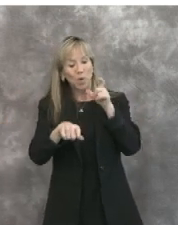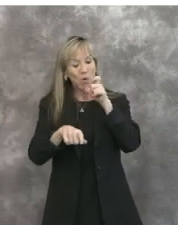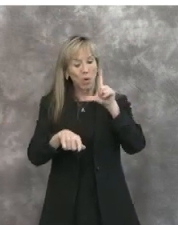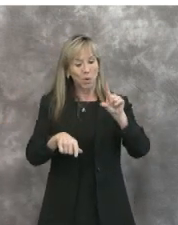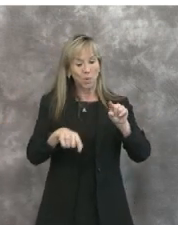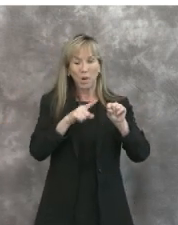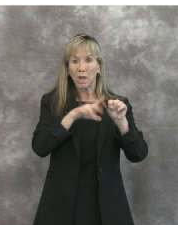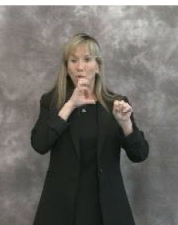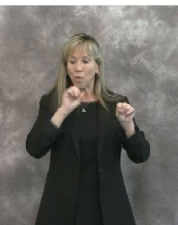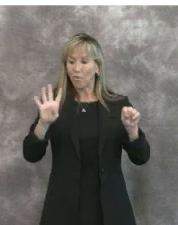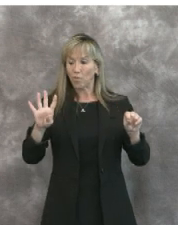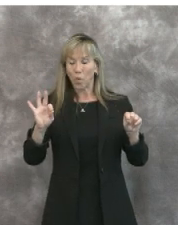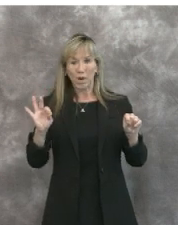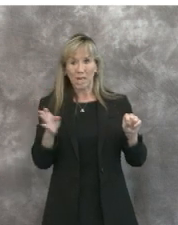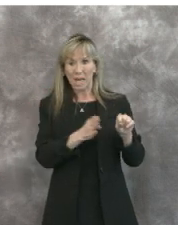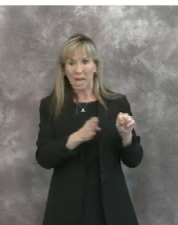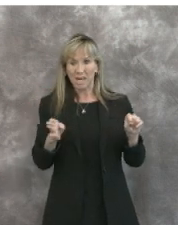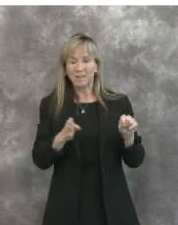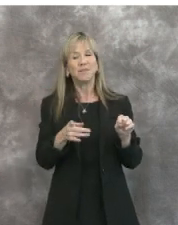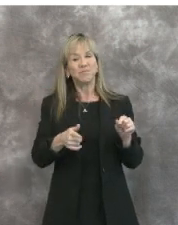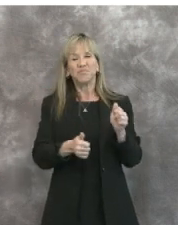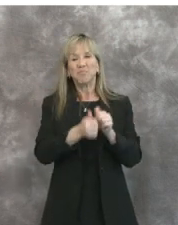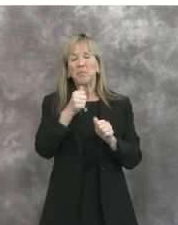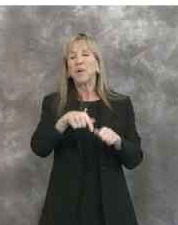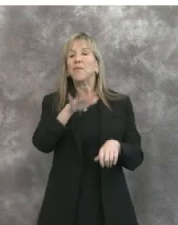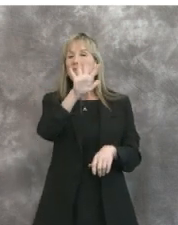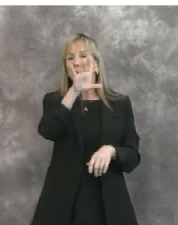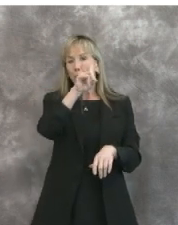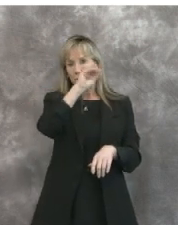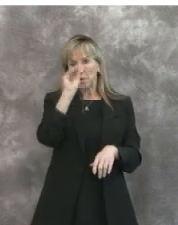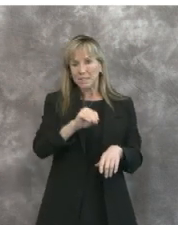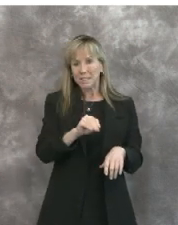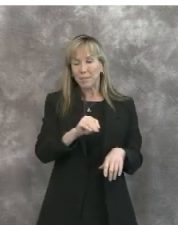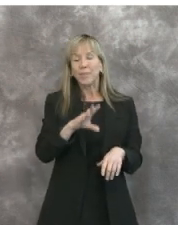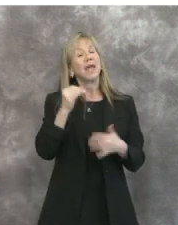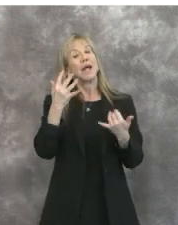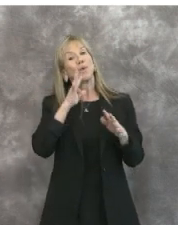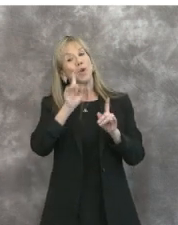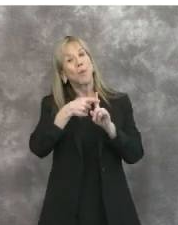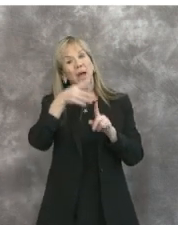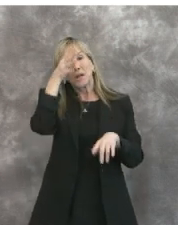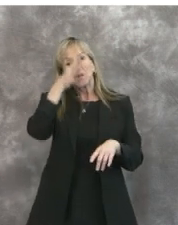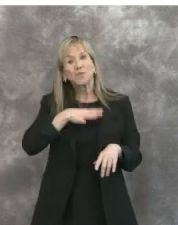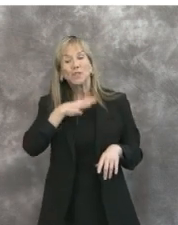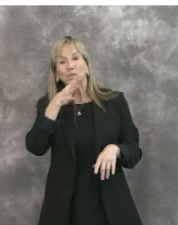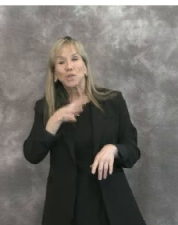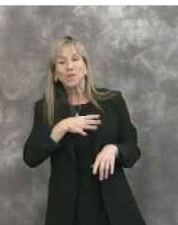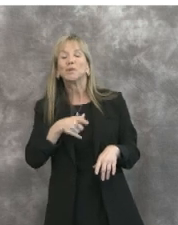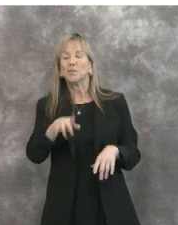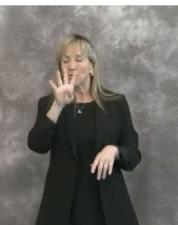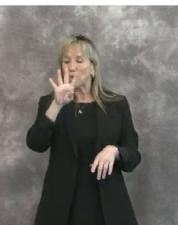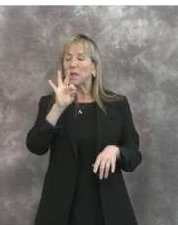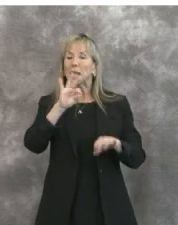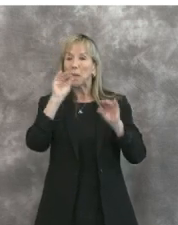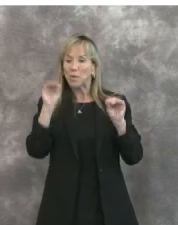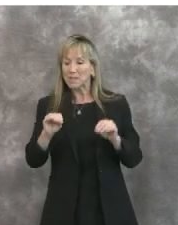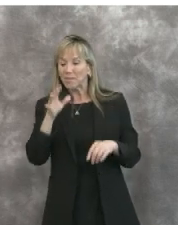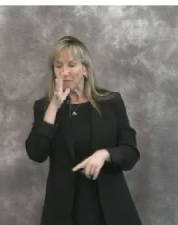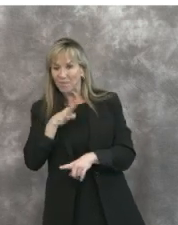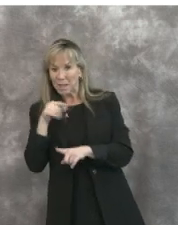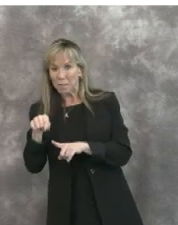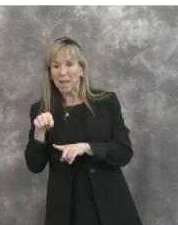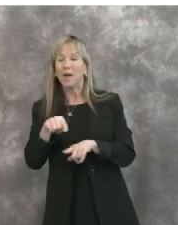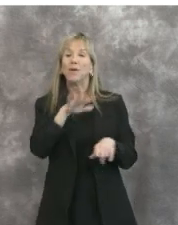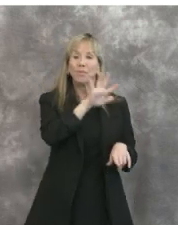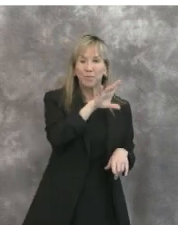of age remains at 51%, and the gender distribution also remains at 49% for females